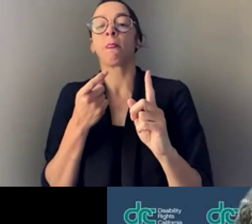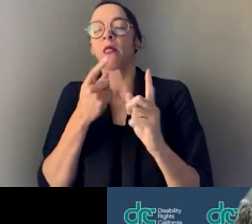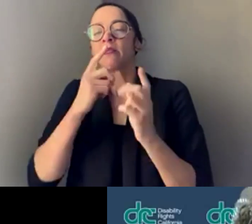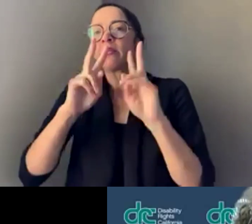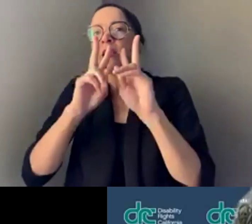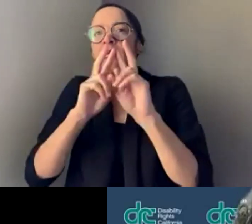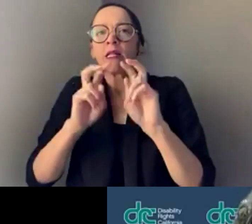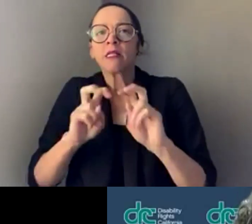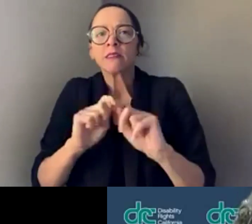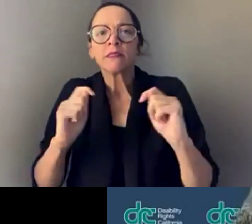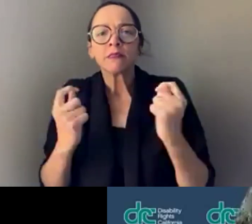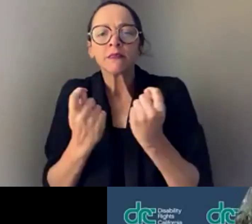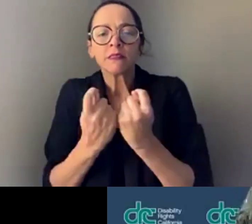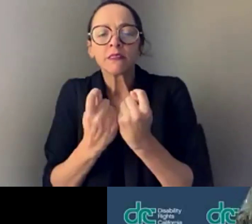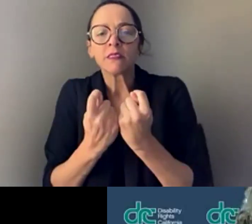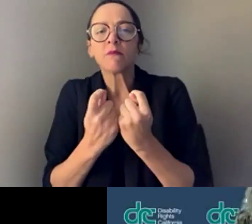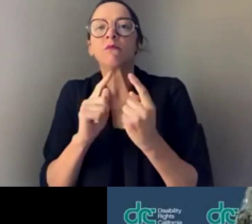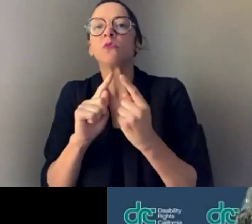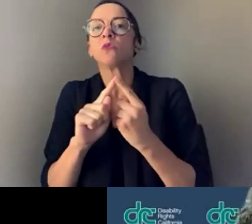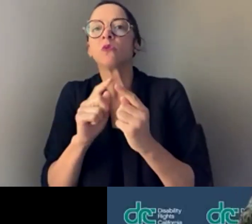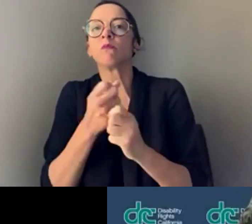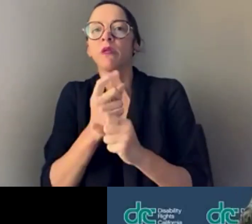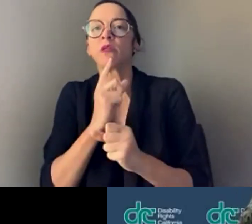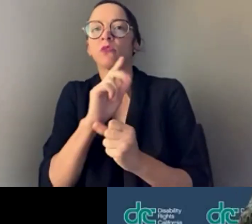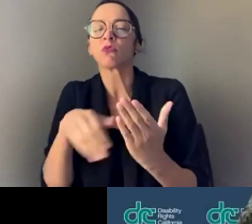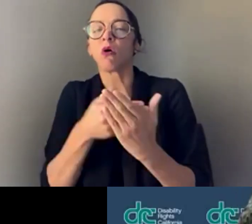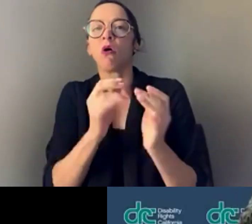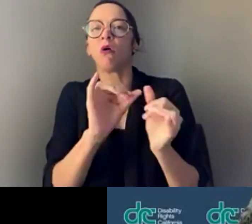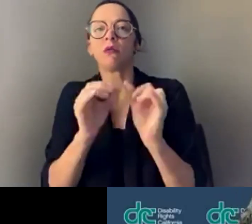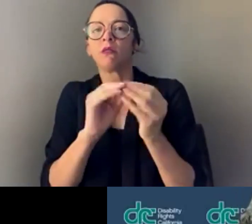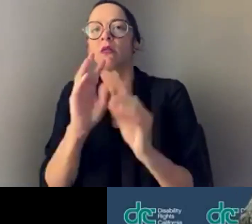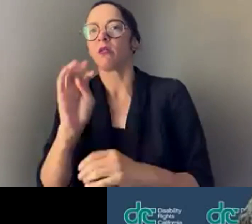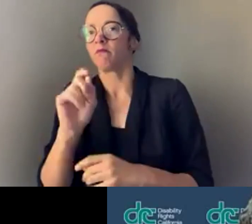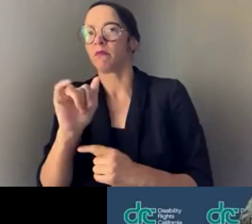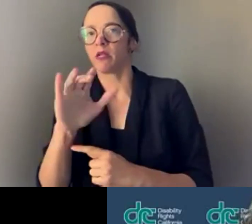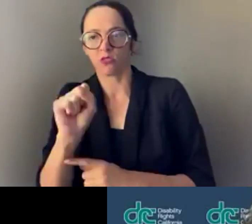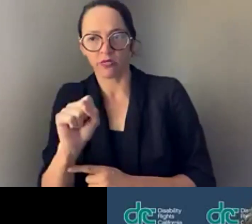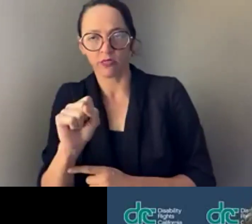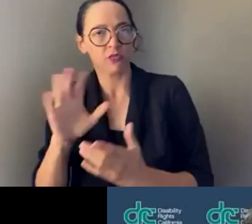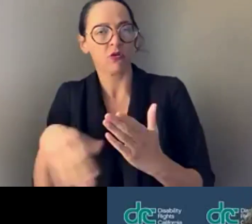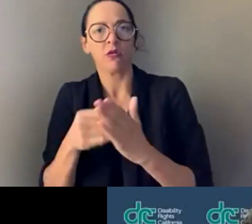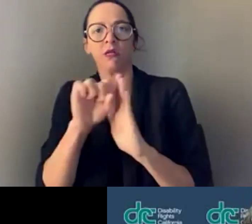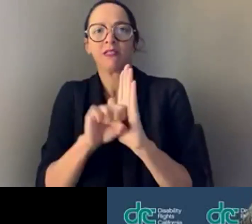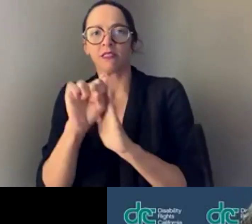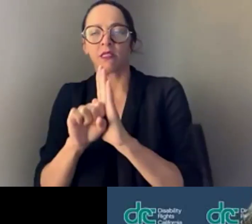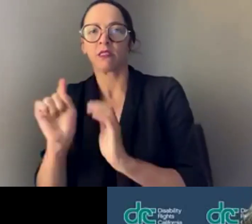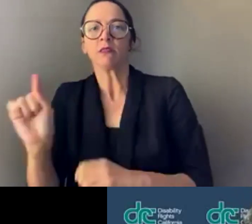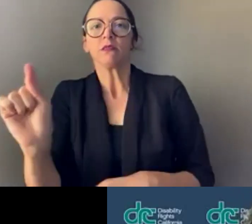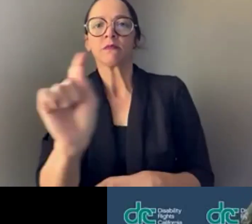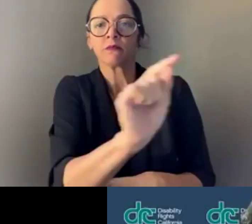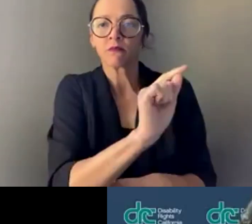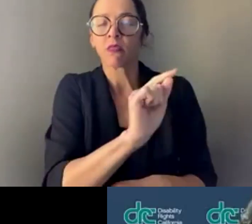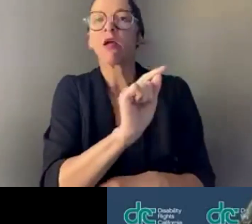metrics that all states are going to be required to use for fee-for-service Medicaid